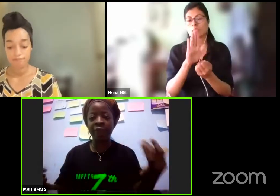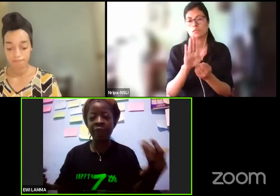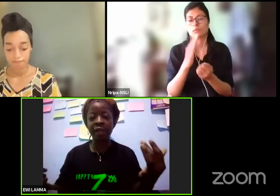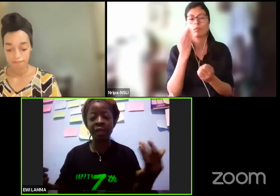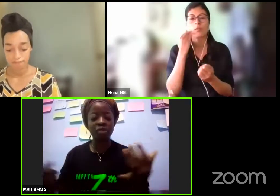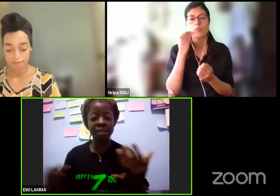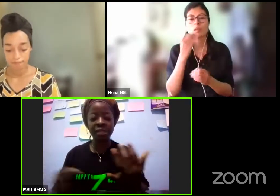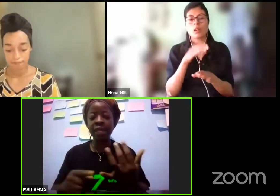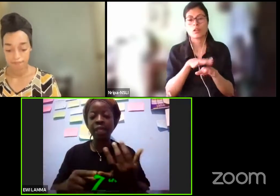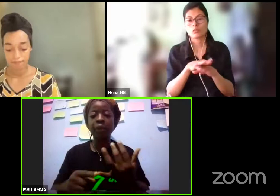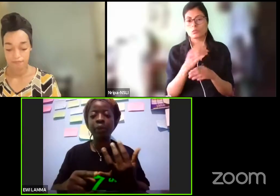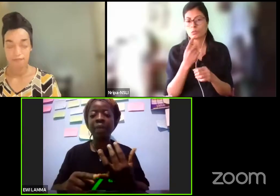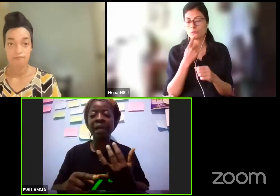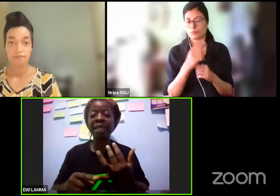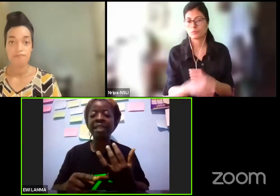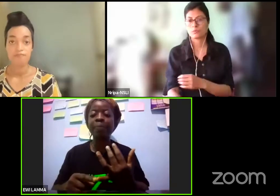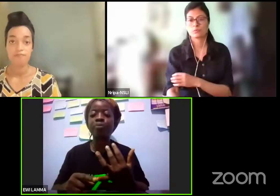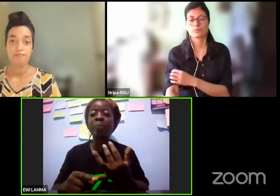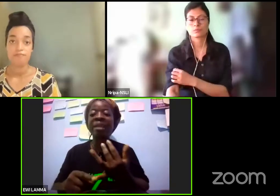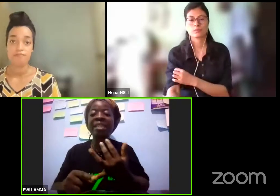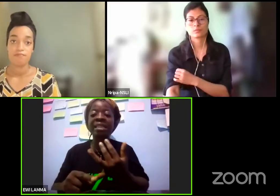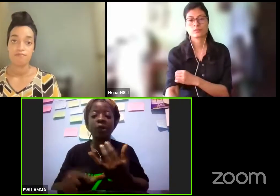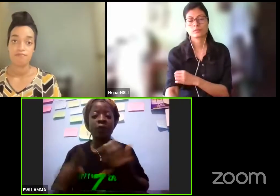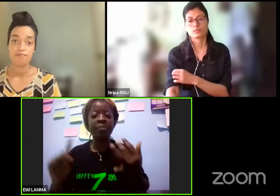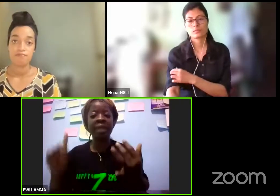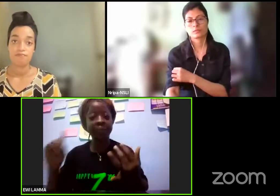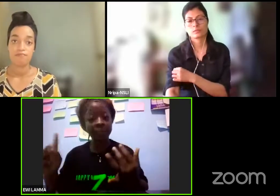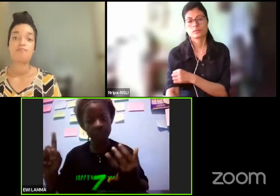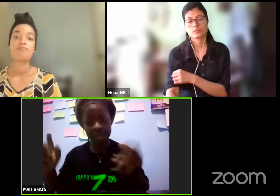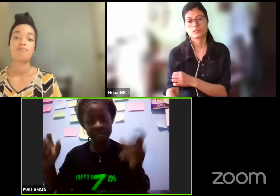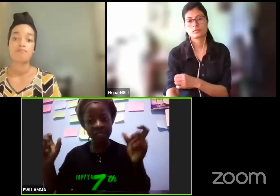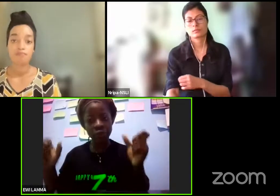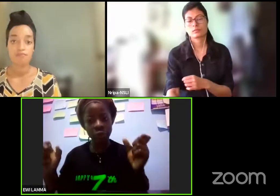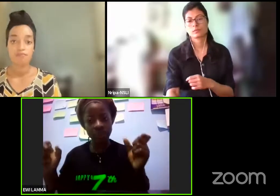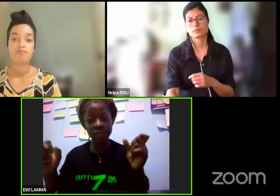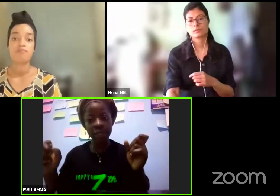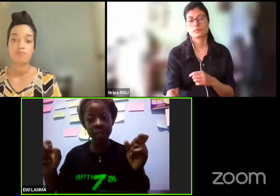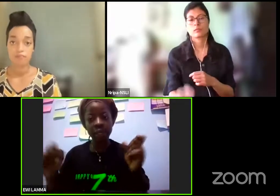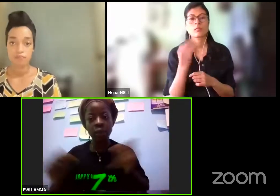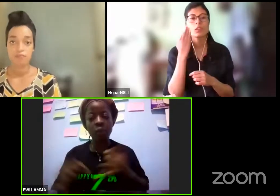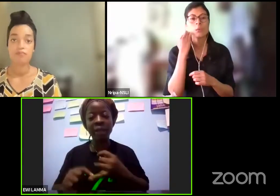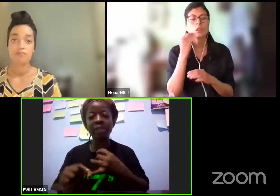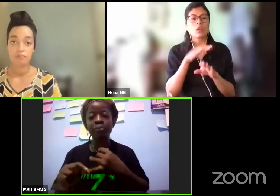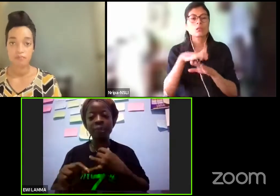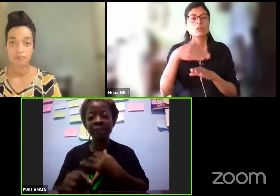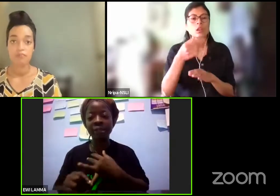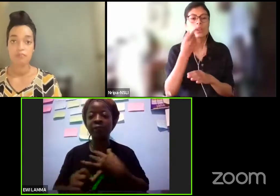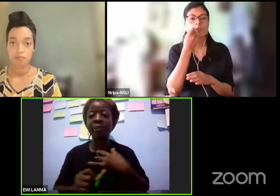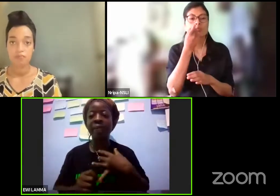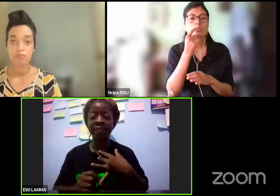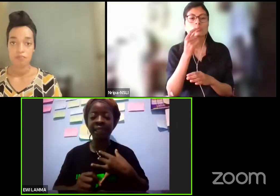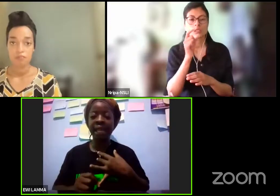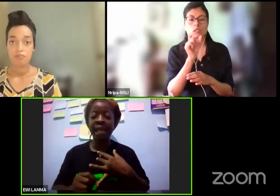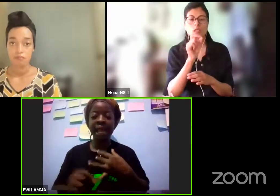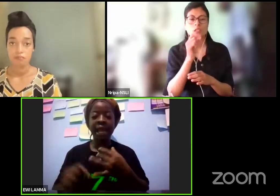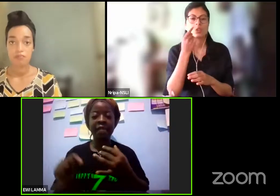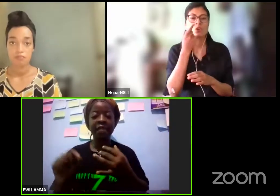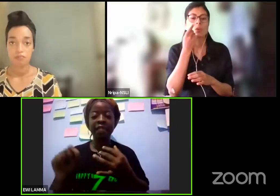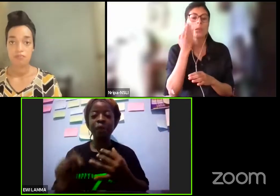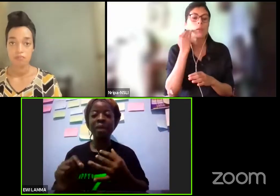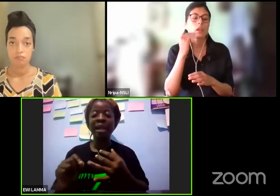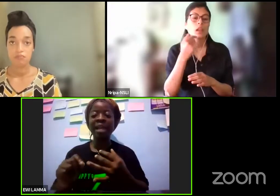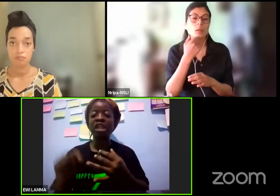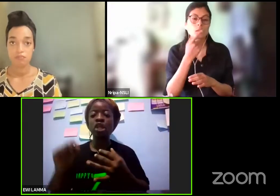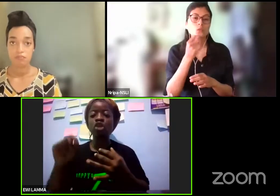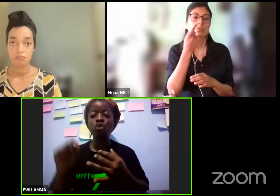like other African countries, the woman is the property of the man as it is termed. The woman is the property of the man and